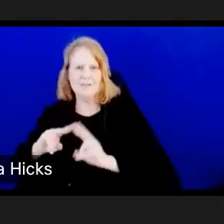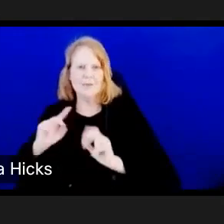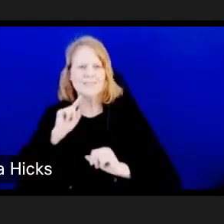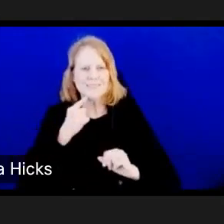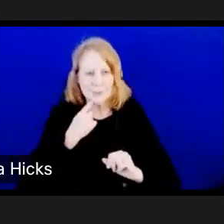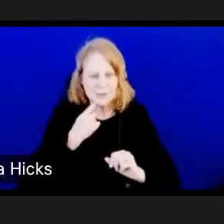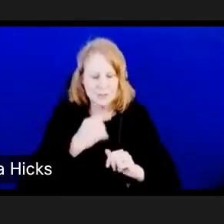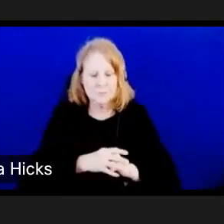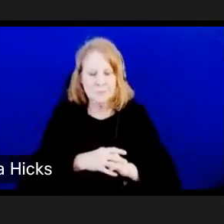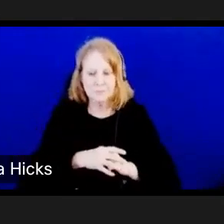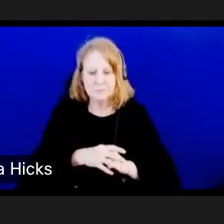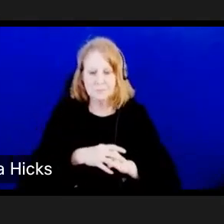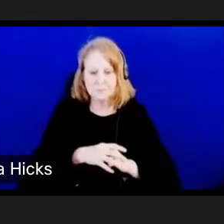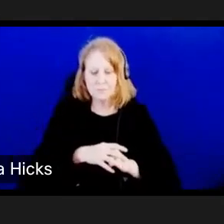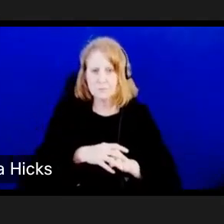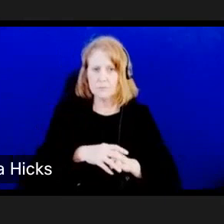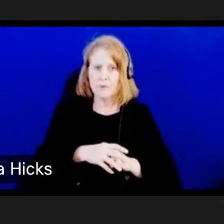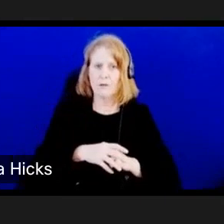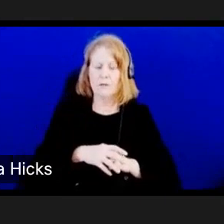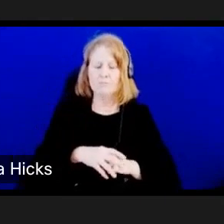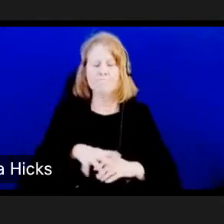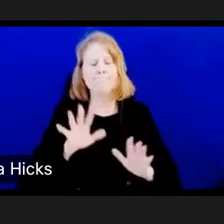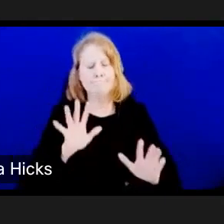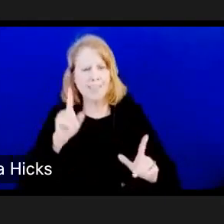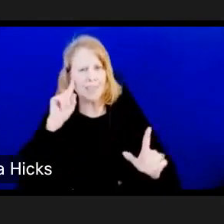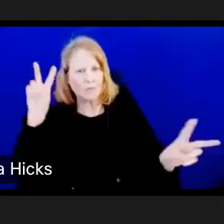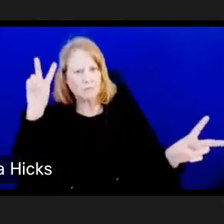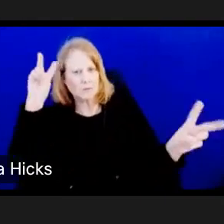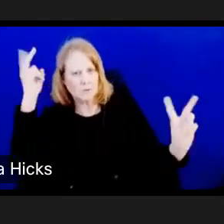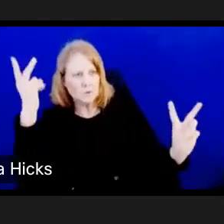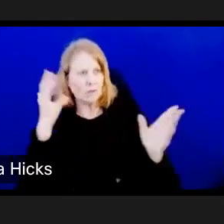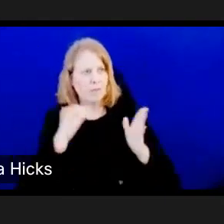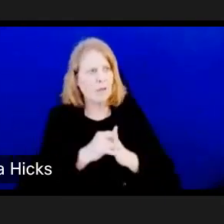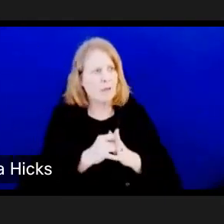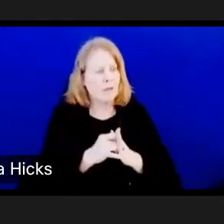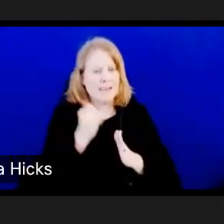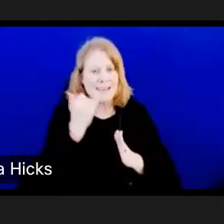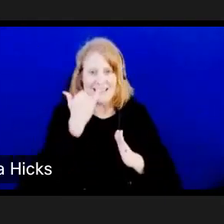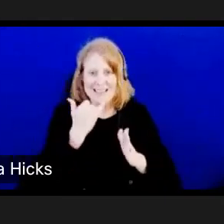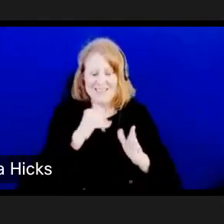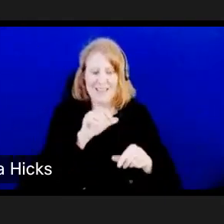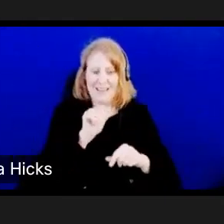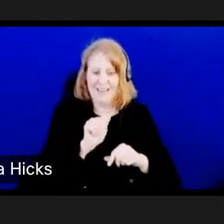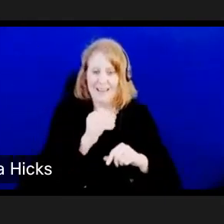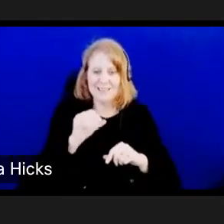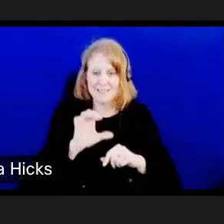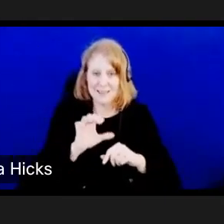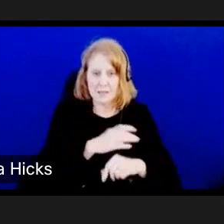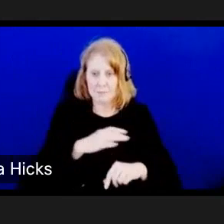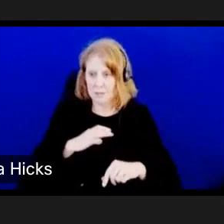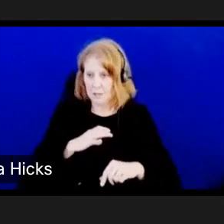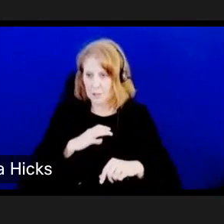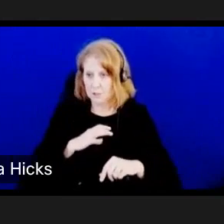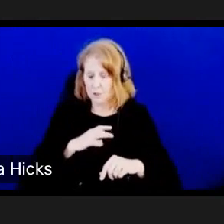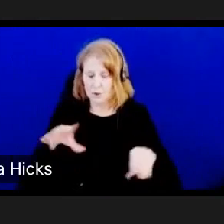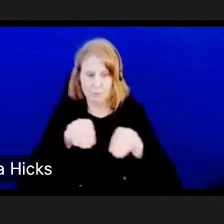seriously. But I think there is this misnomer that, if we put out, if an ANC commission puts out or a commission puts out a resolution,